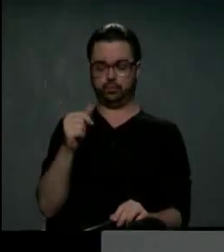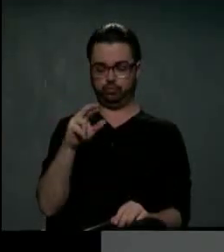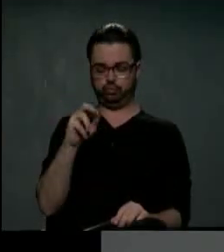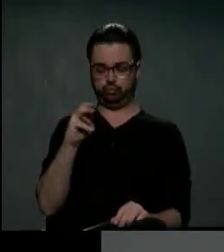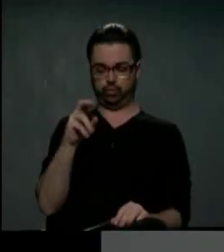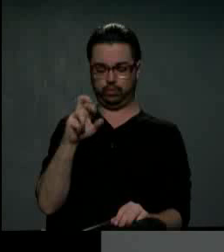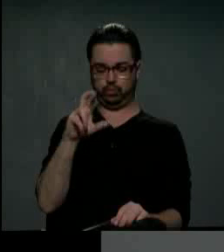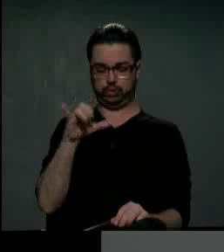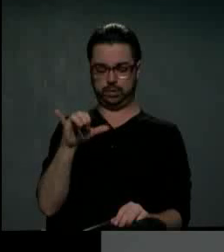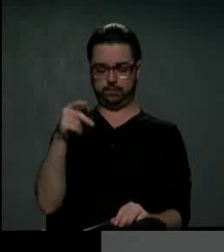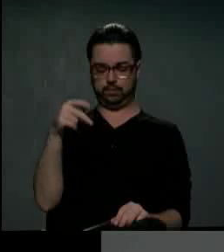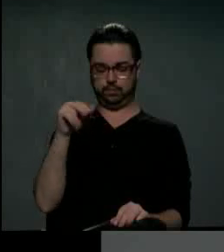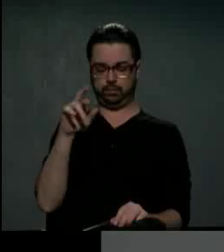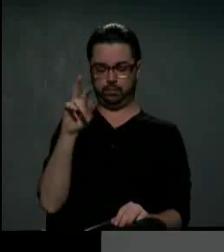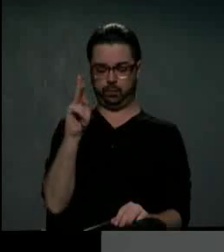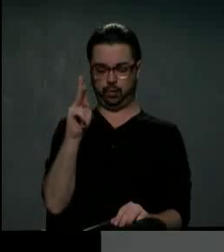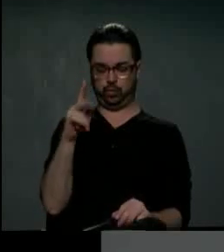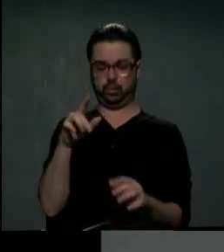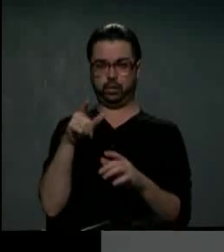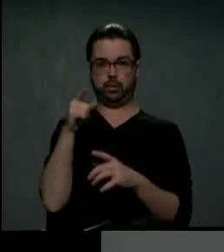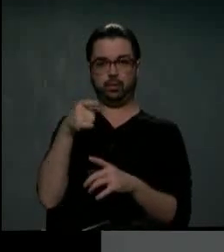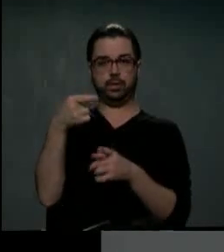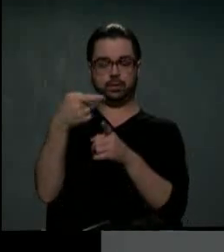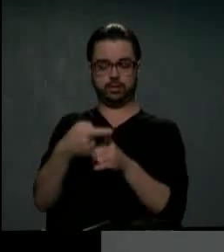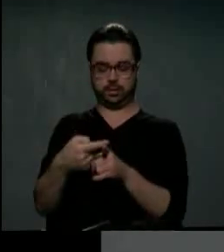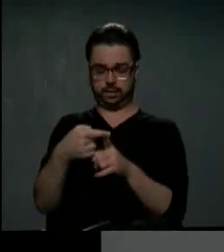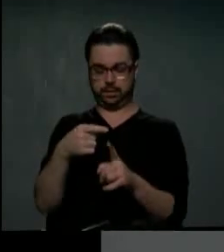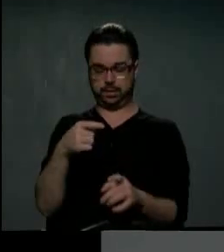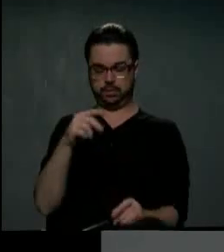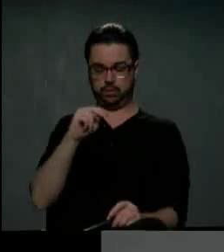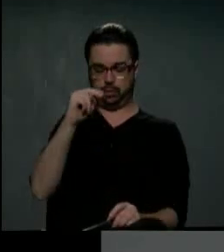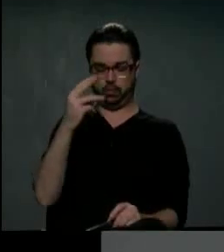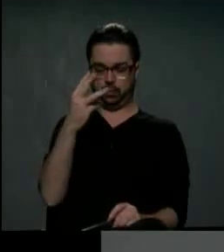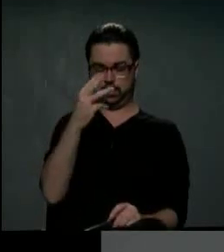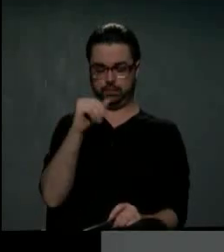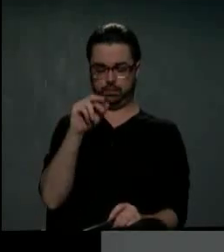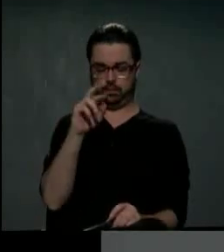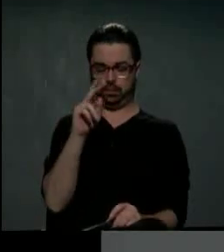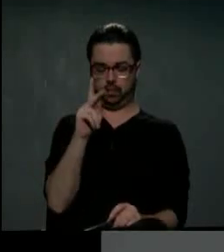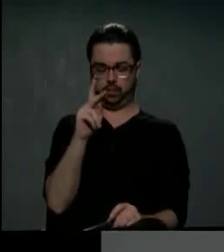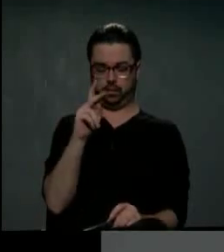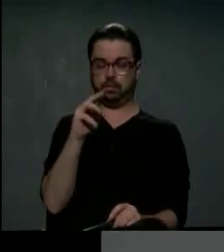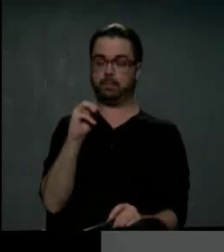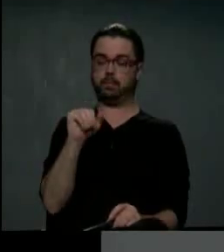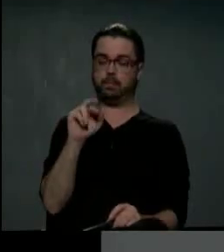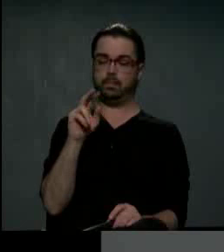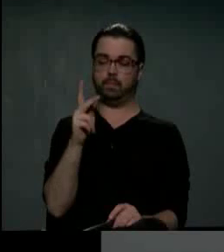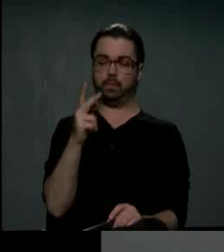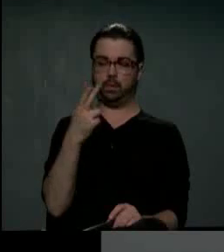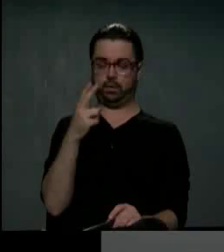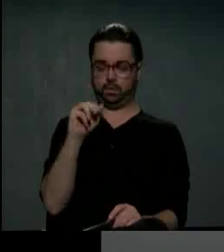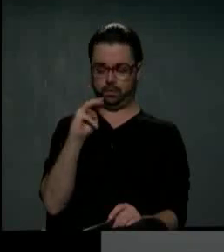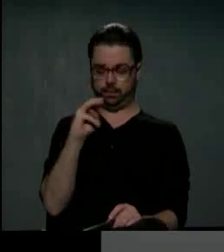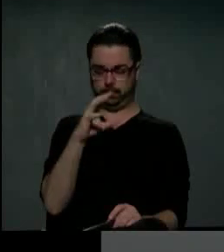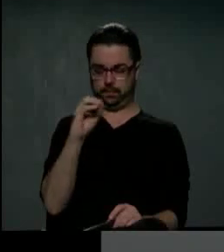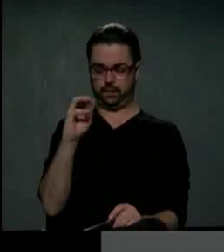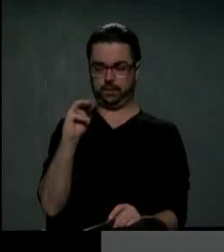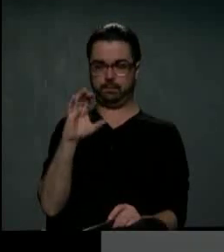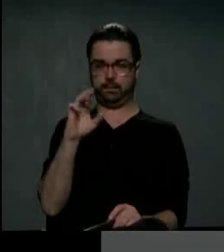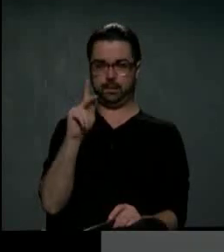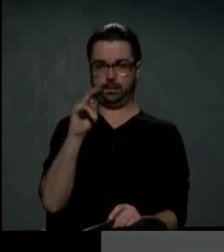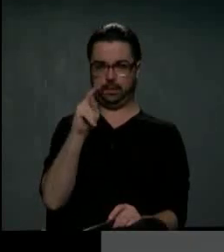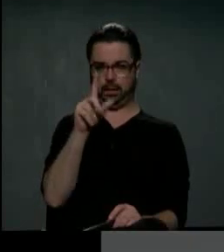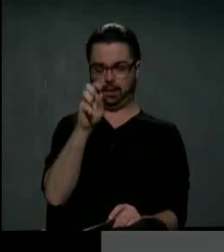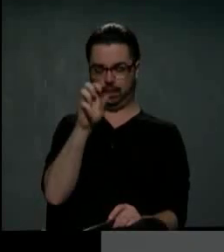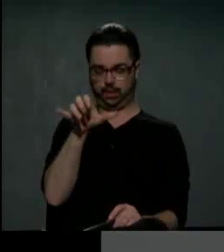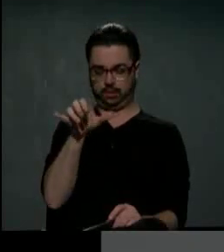Street, or the northwest corner of West Markham and McKinley Streets. The applicant submitted a request dated June 4, 2018, requesting deferral of this